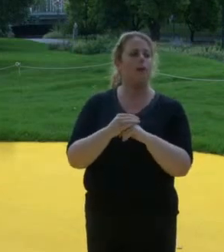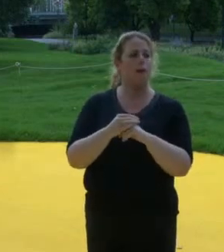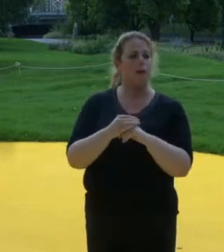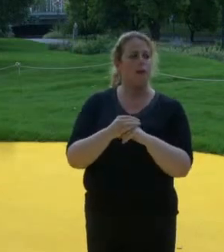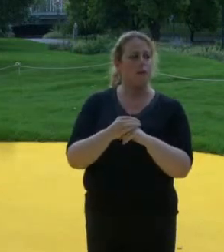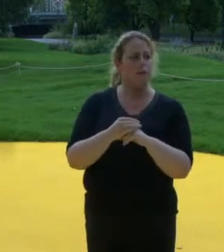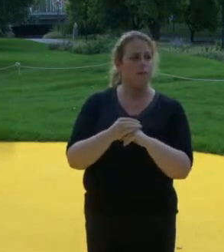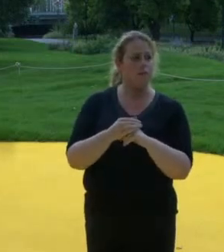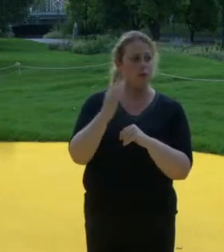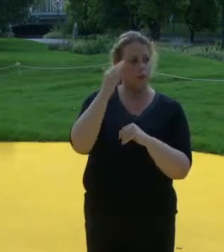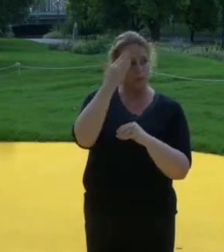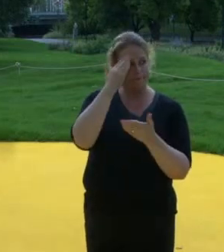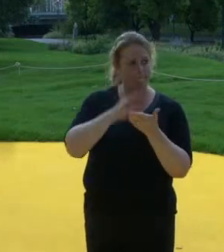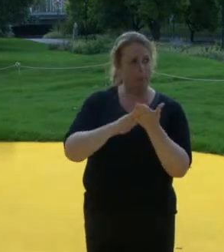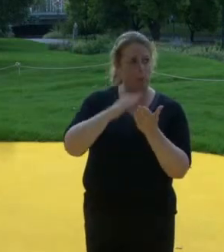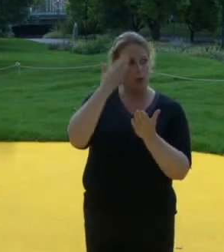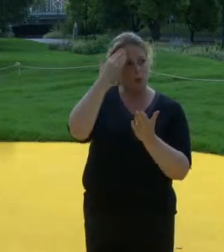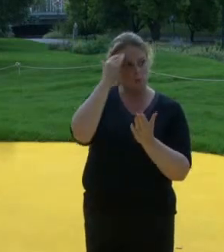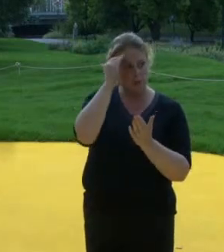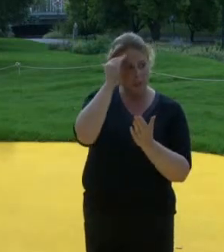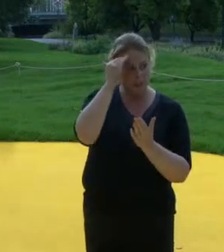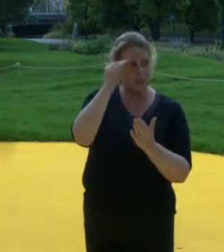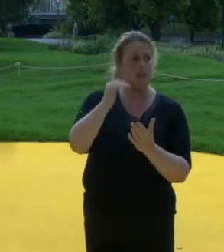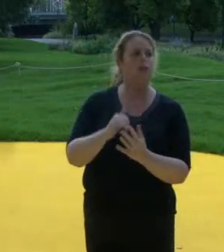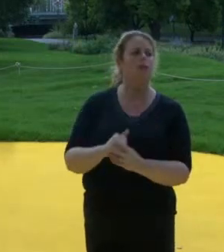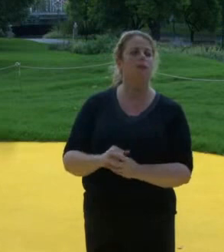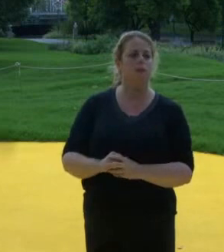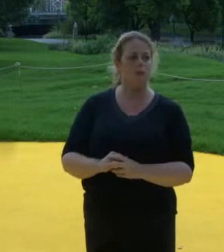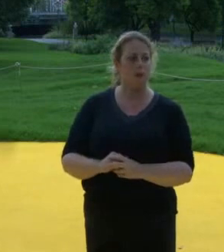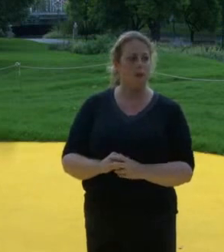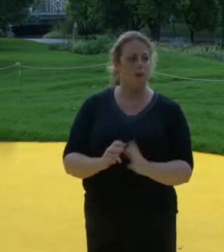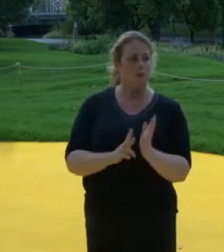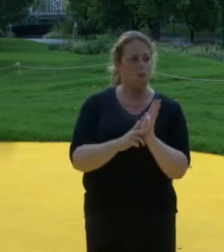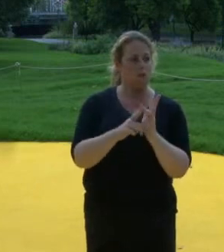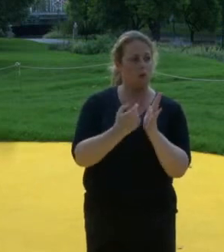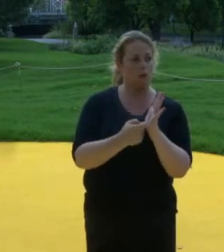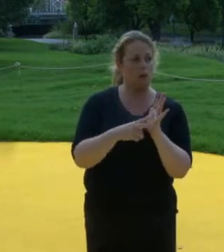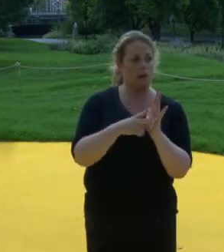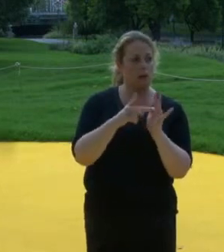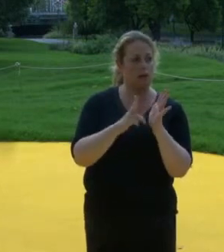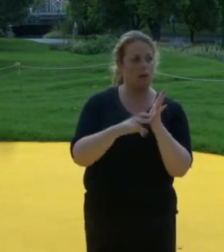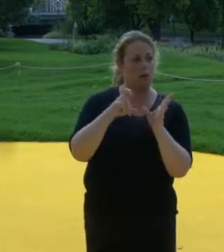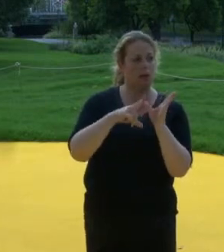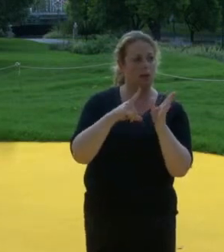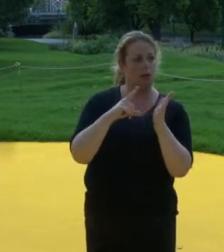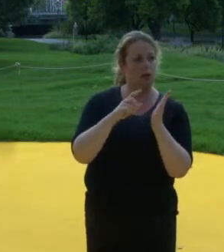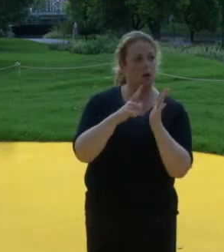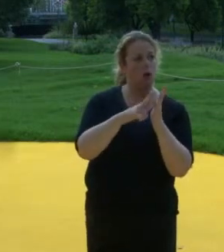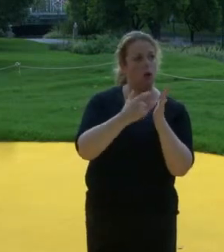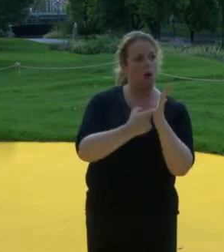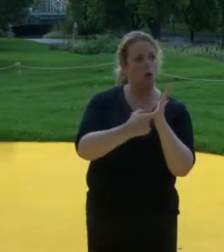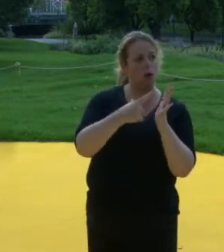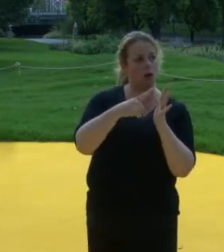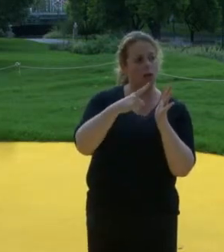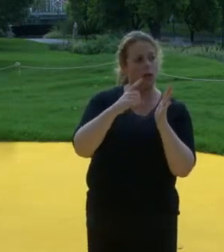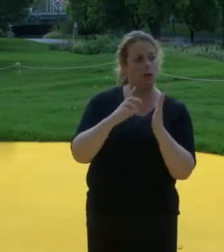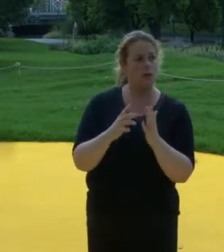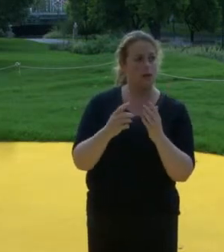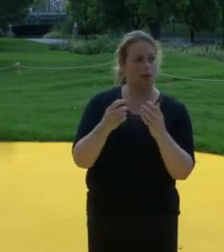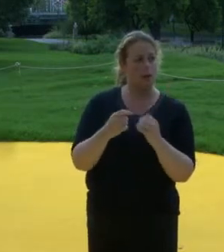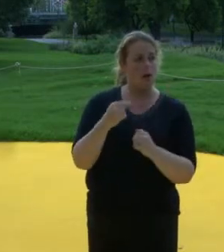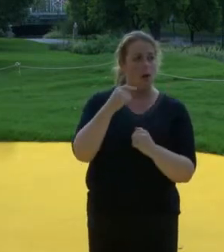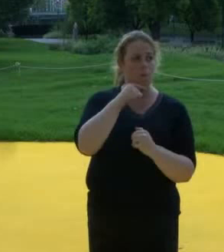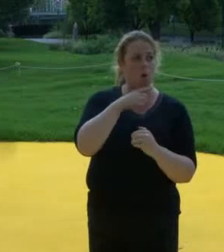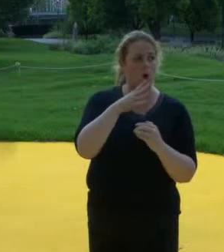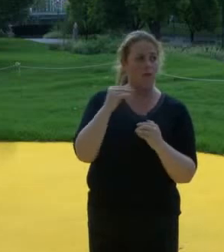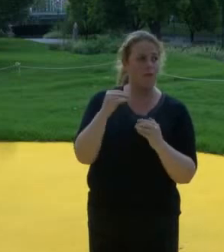and resilience by Veronica Goree, published by Scribe Publications. The Boy from the Mish by